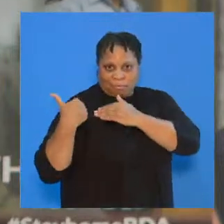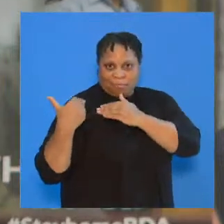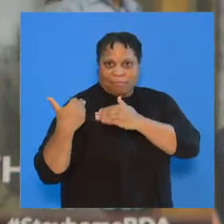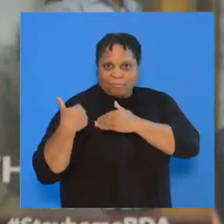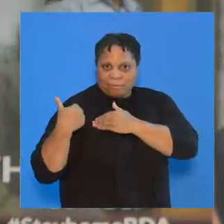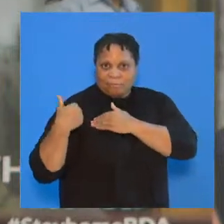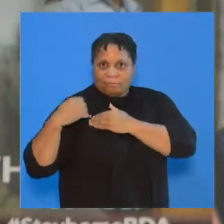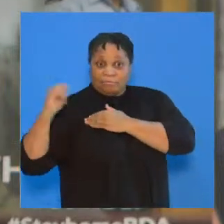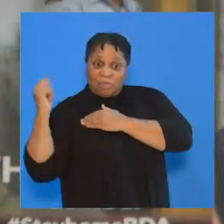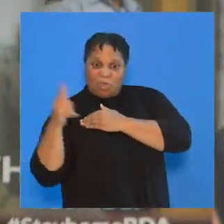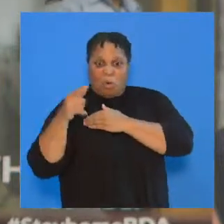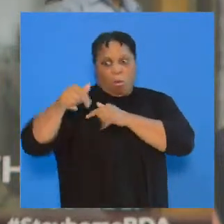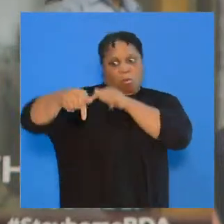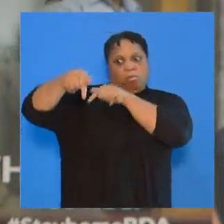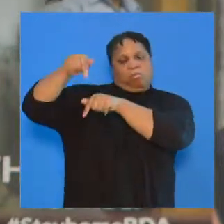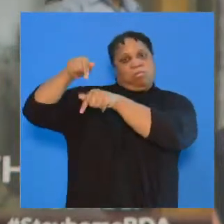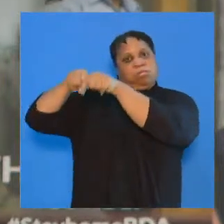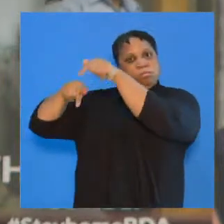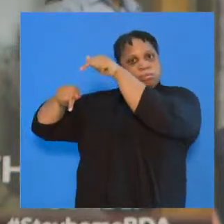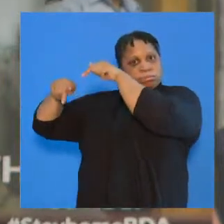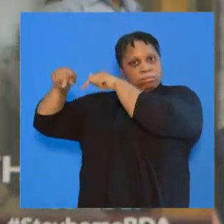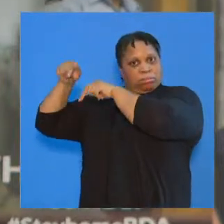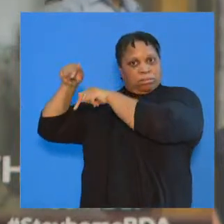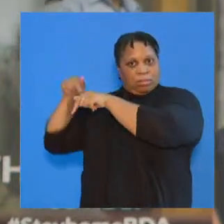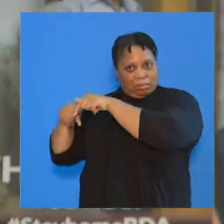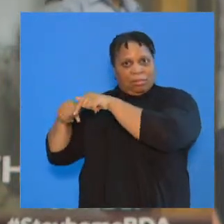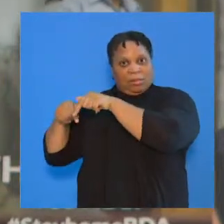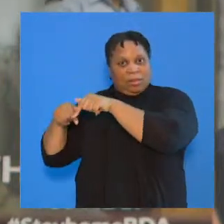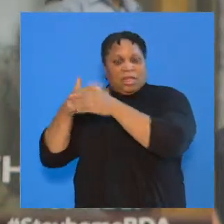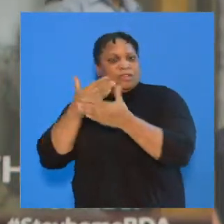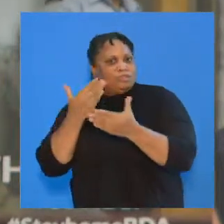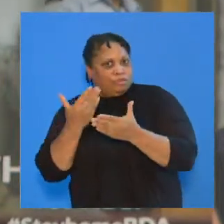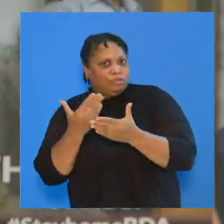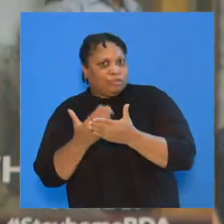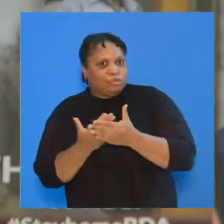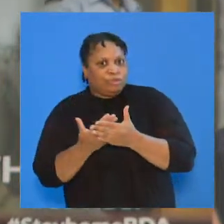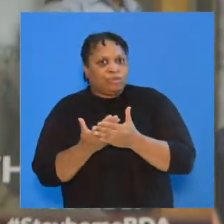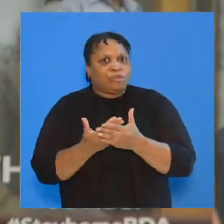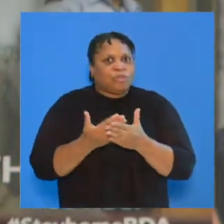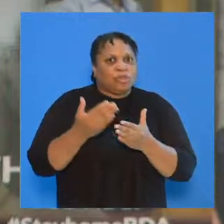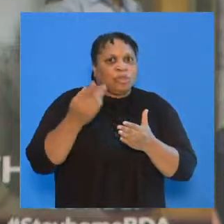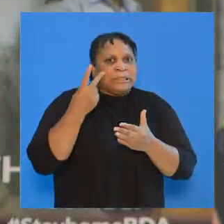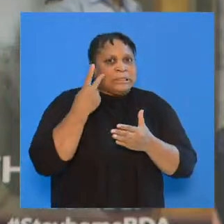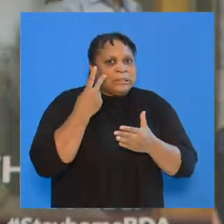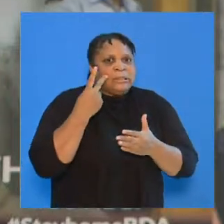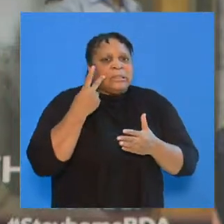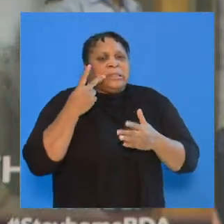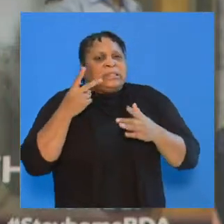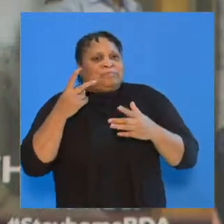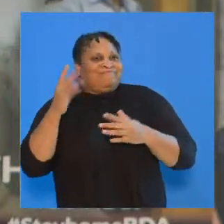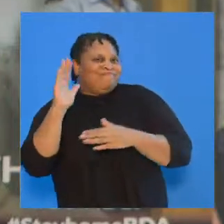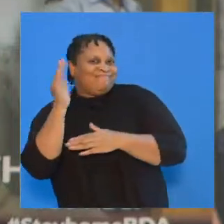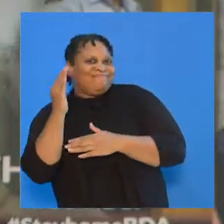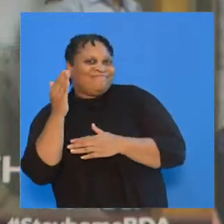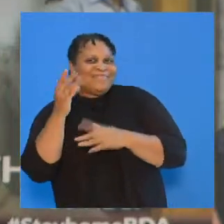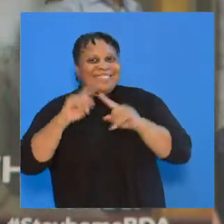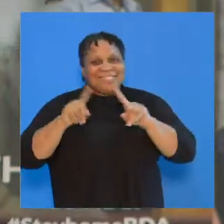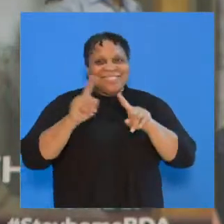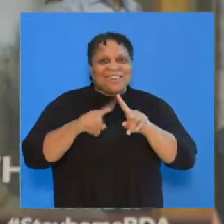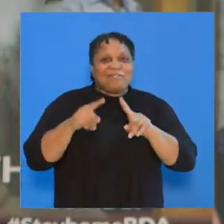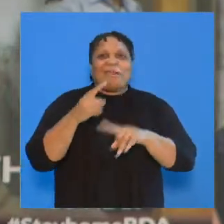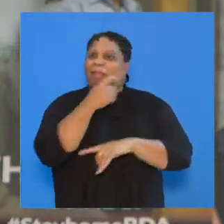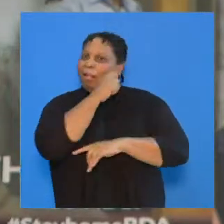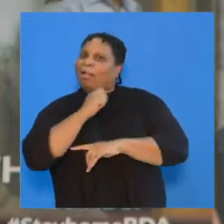will go backwards. It is a good thing to be in Phase 3B. As you can see, I look a little bit different than I've looked for the past 3